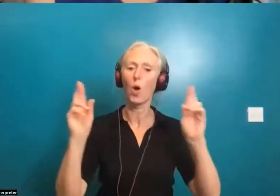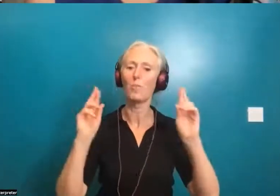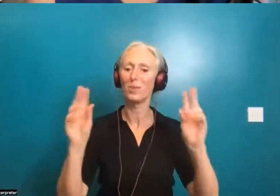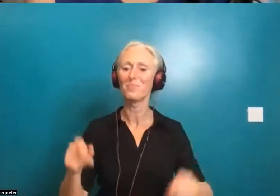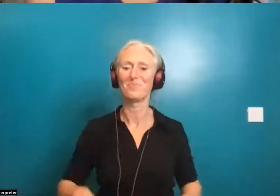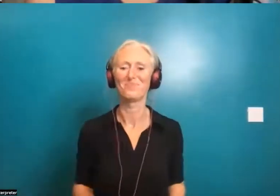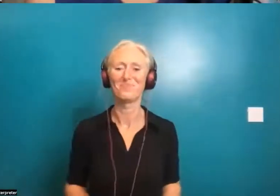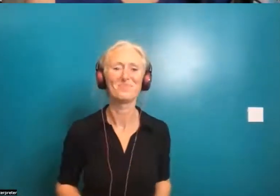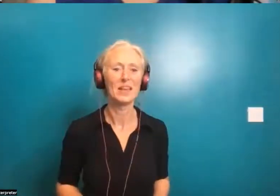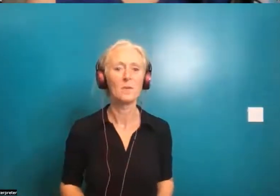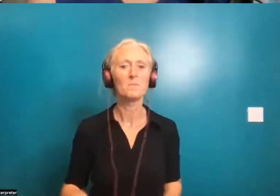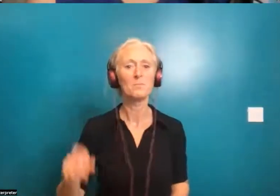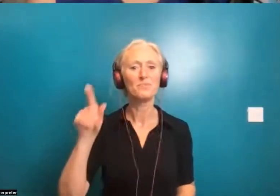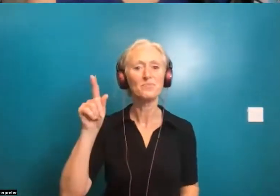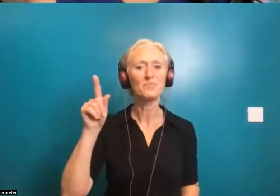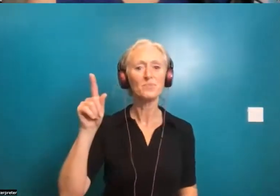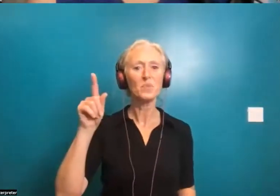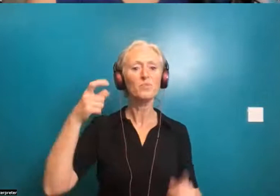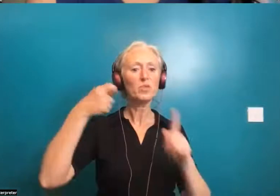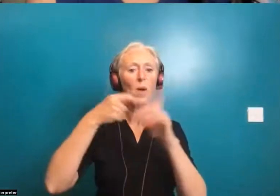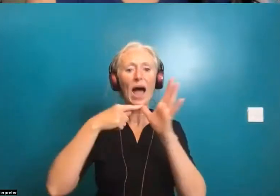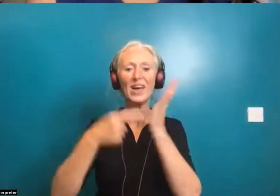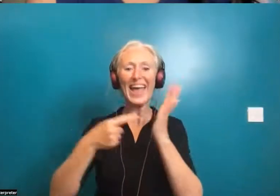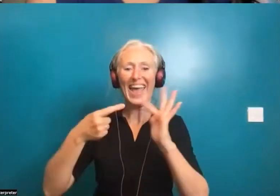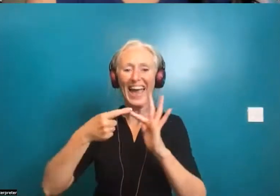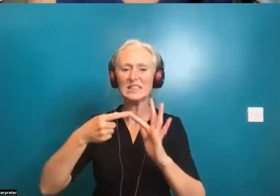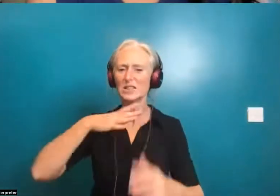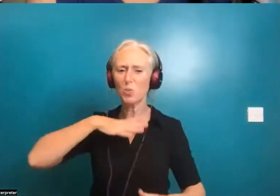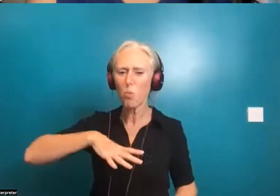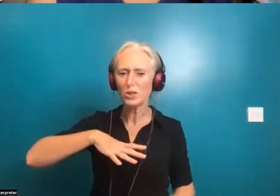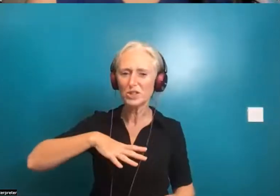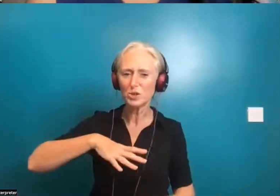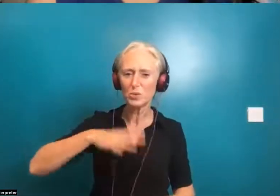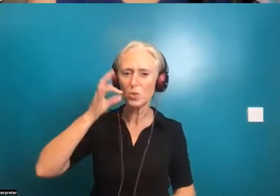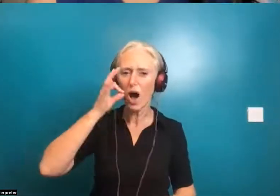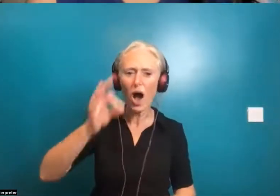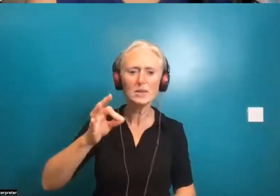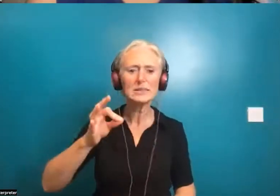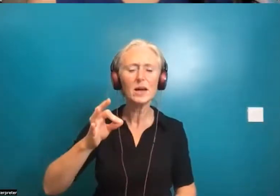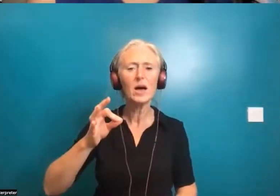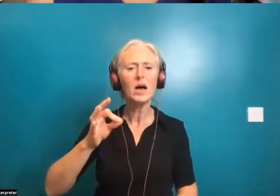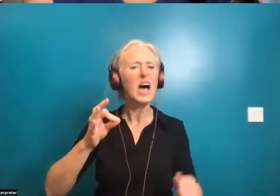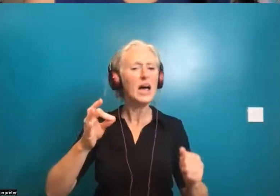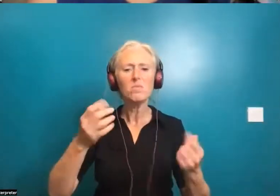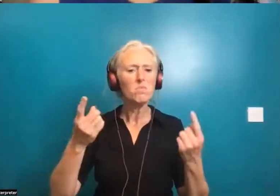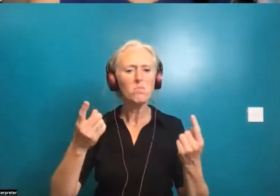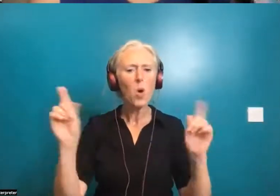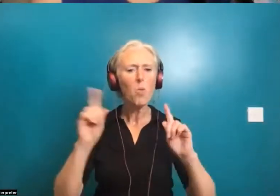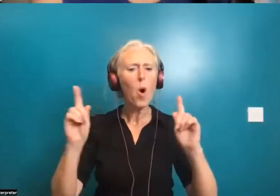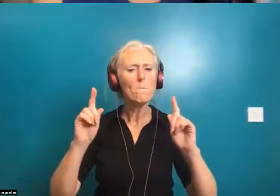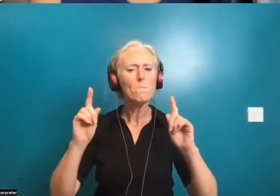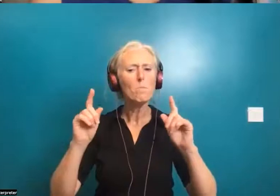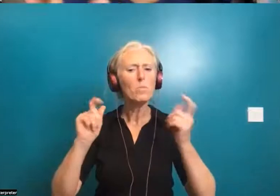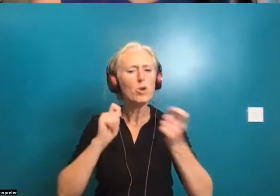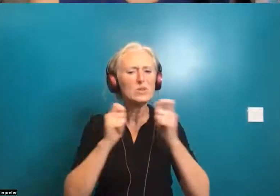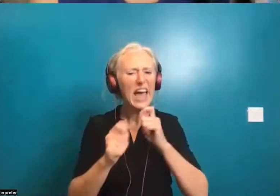just jump in for a second? I'm wondering, Mariya, if the question means, does it matter what mutation you have? Oh, no, it doesn't